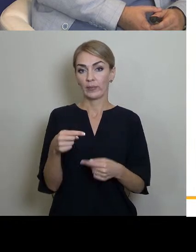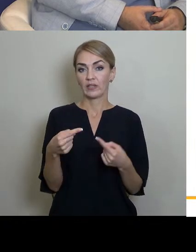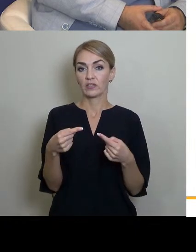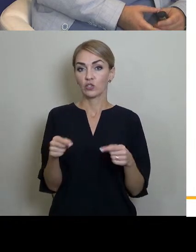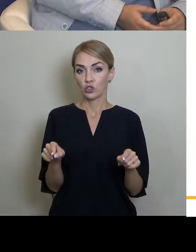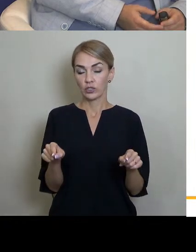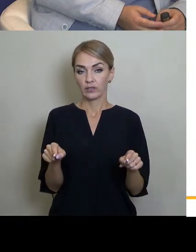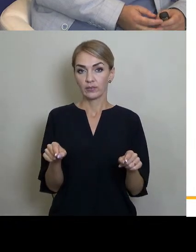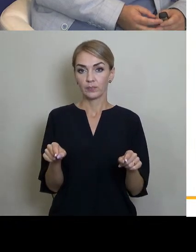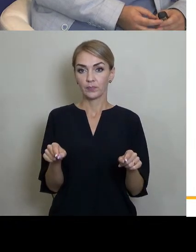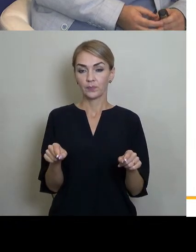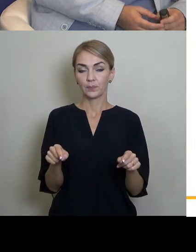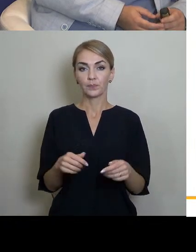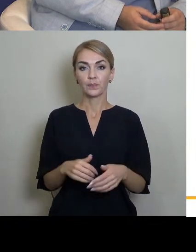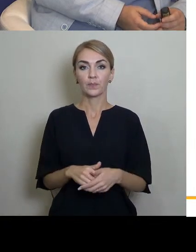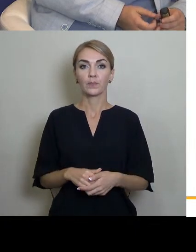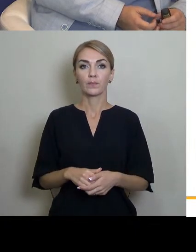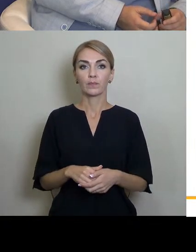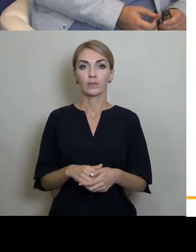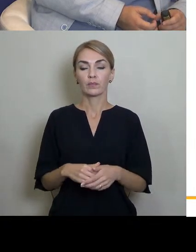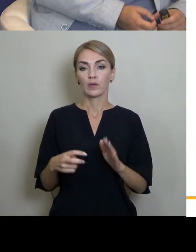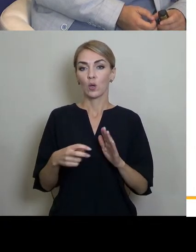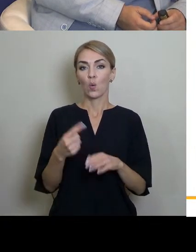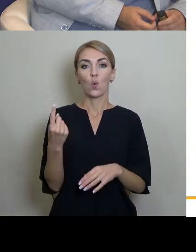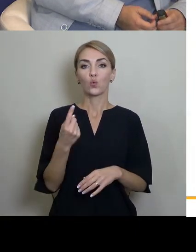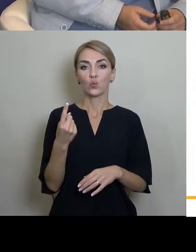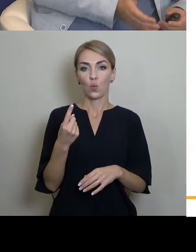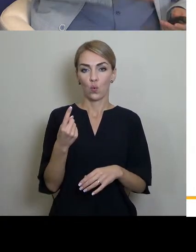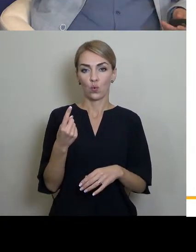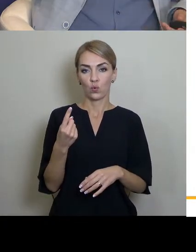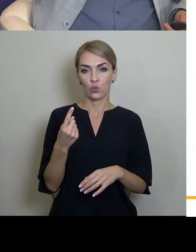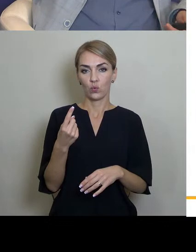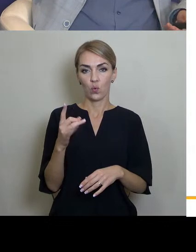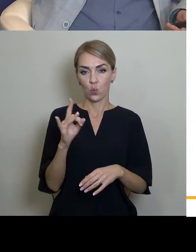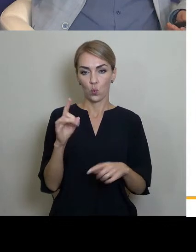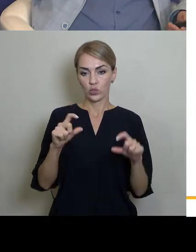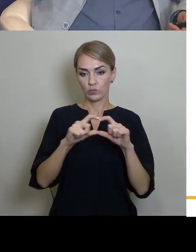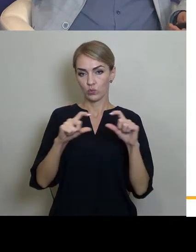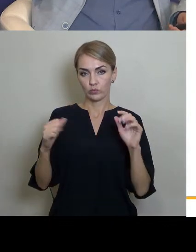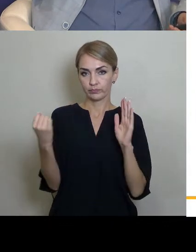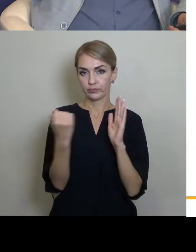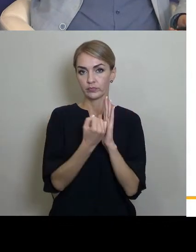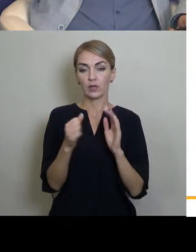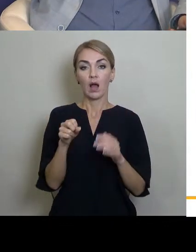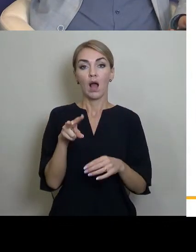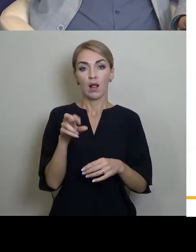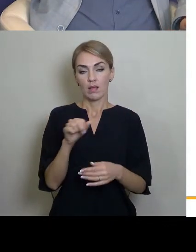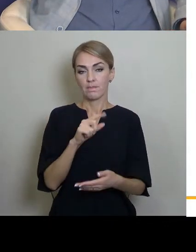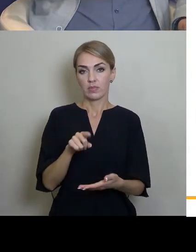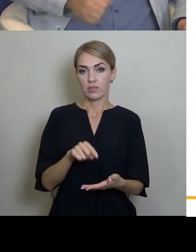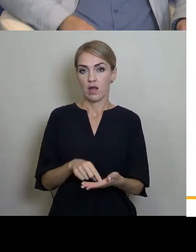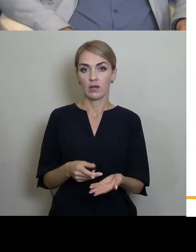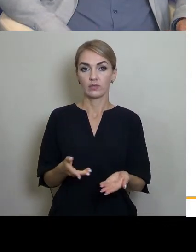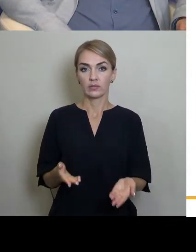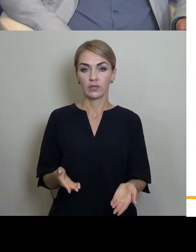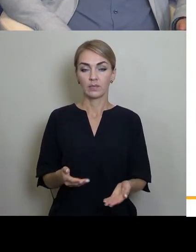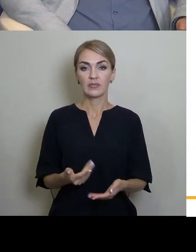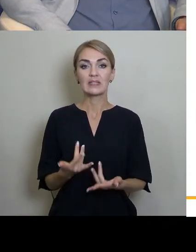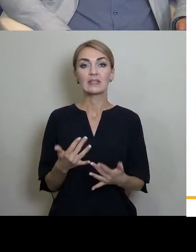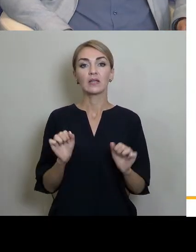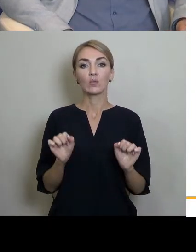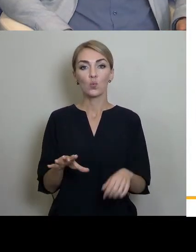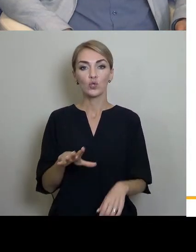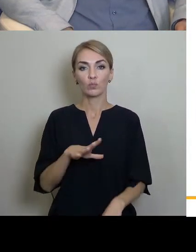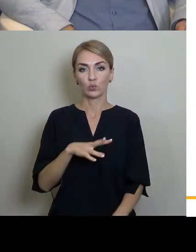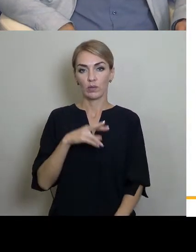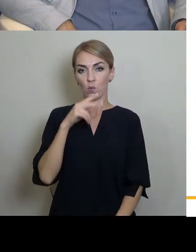many stamps like that could be put on the ballot? Yeah, the question is open.